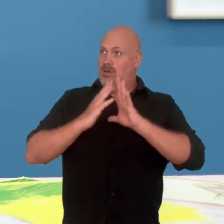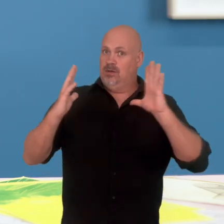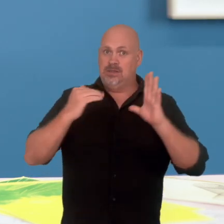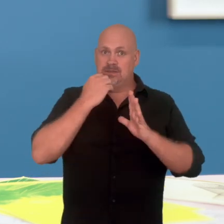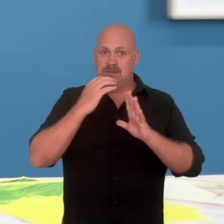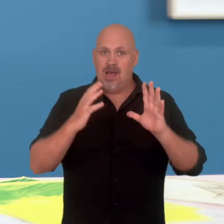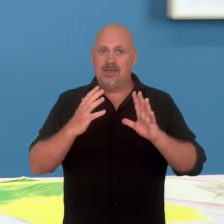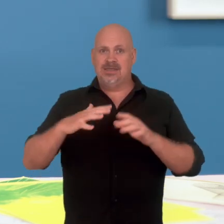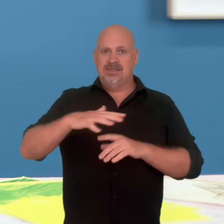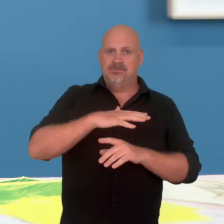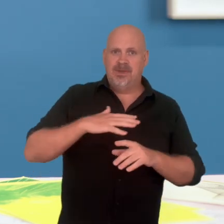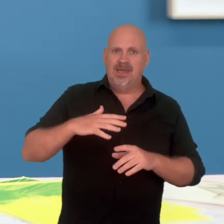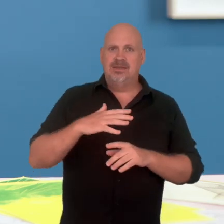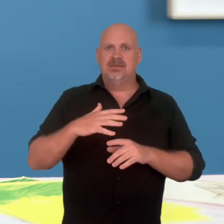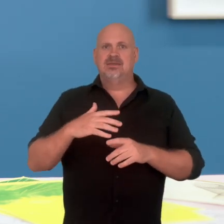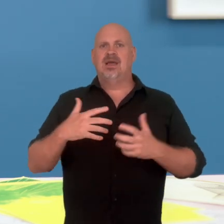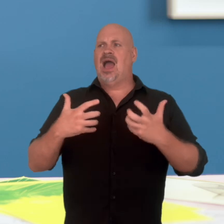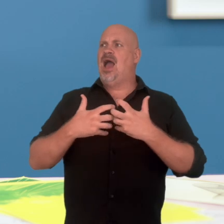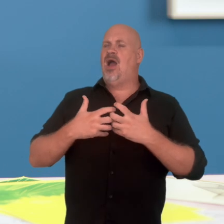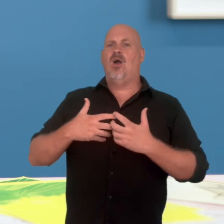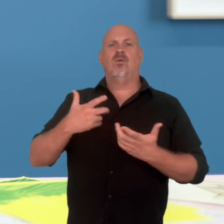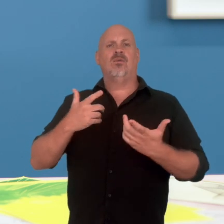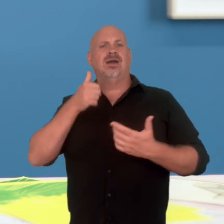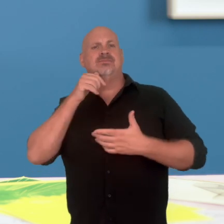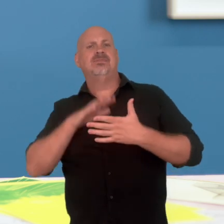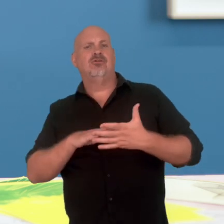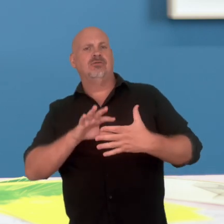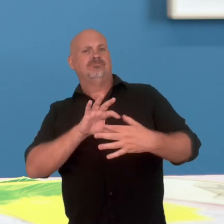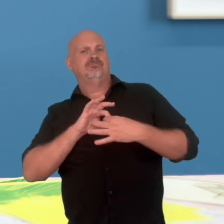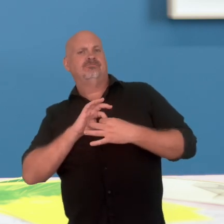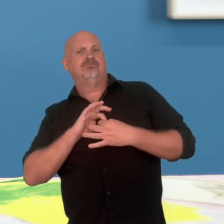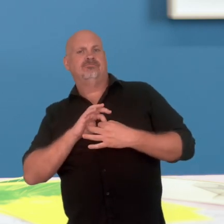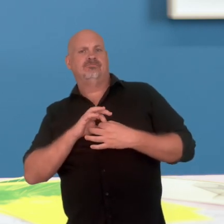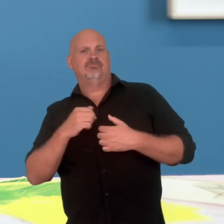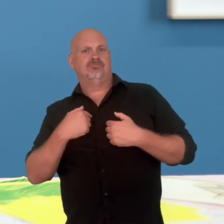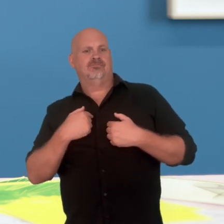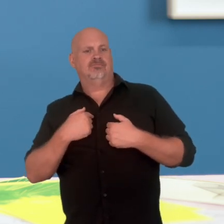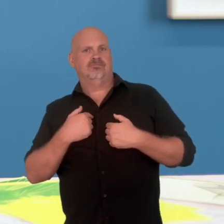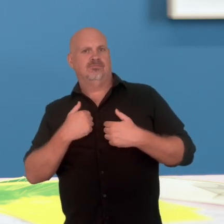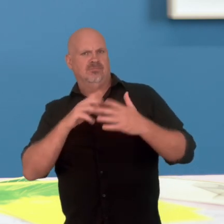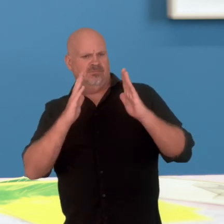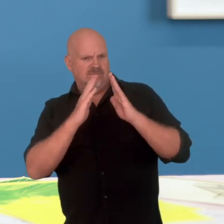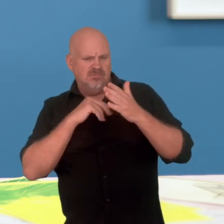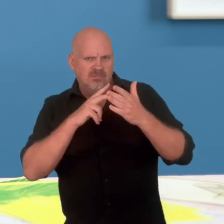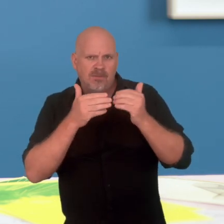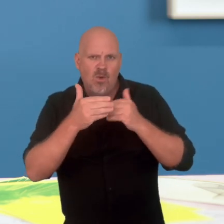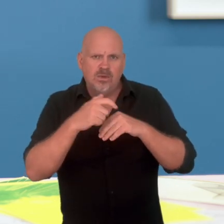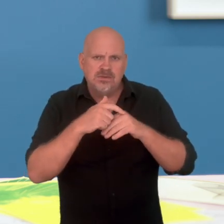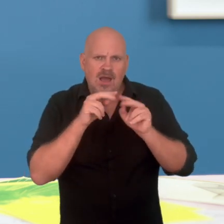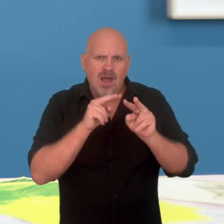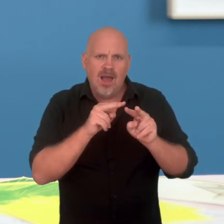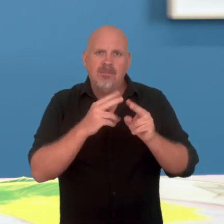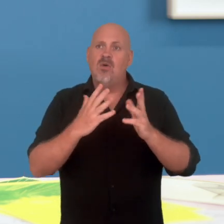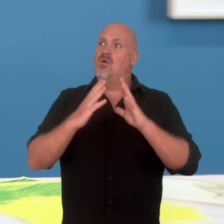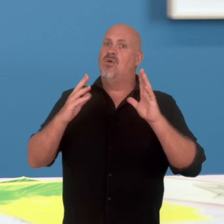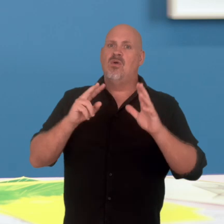experienced, again, relates back to the body, the idea of how much time we spend with it. And also the